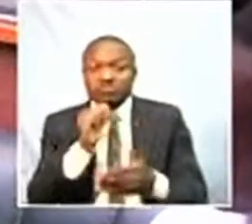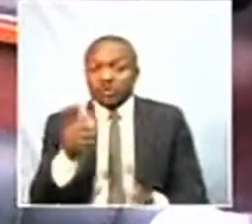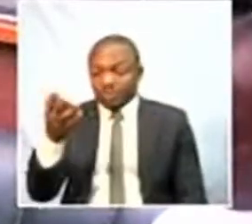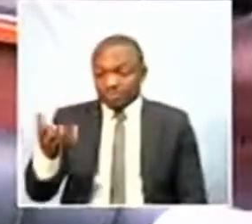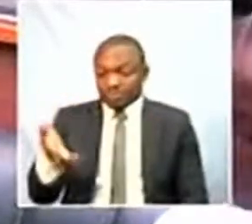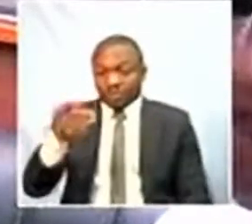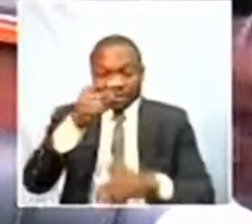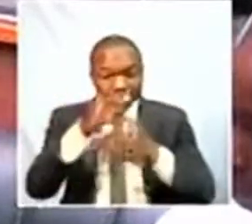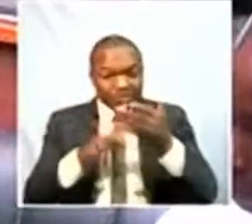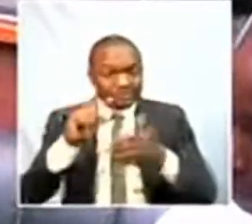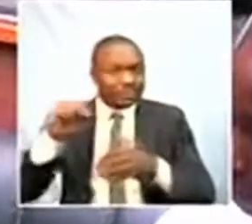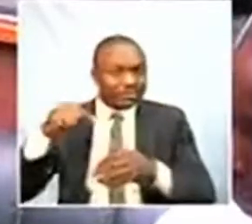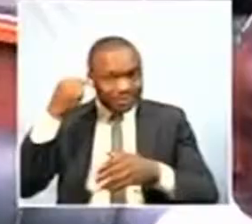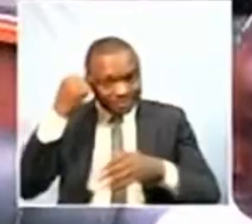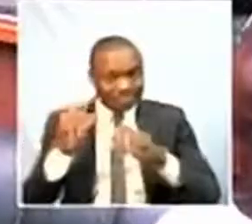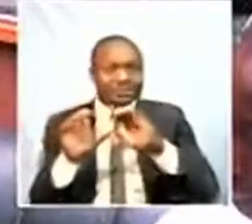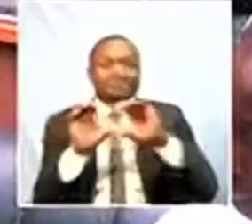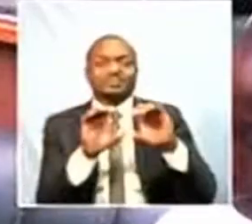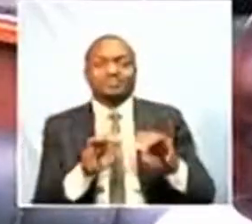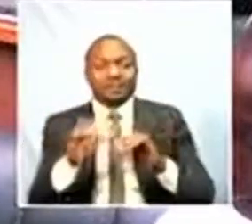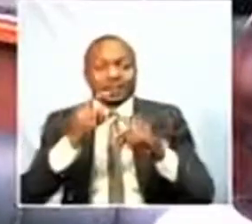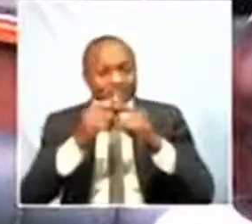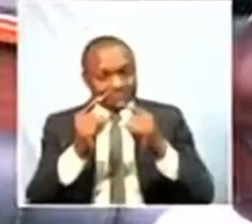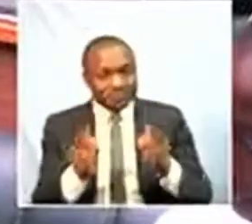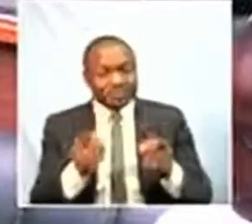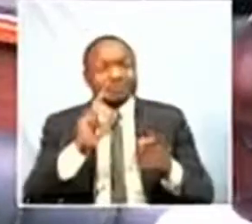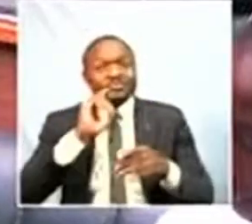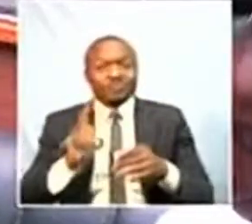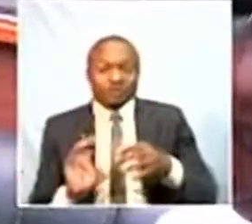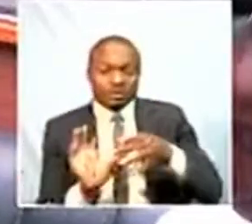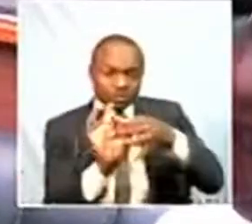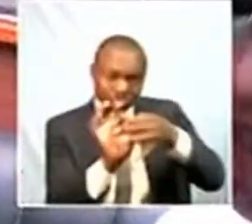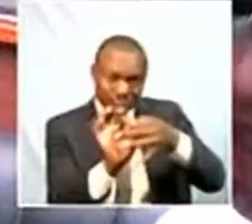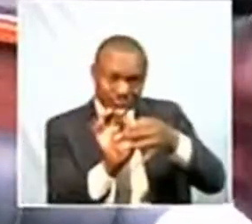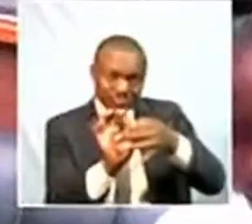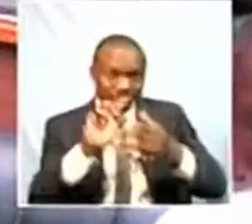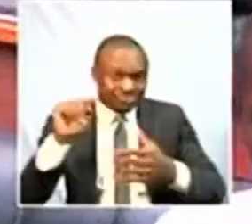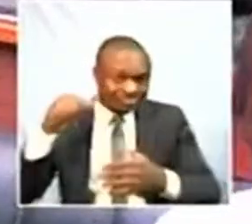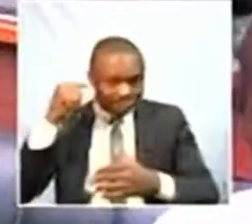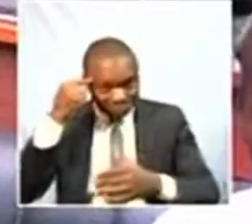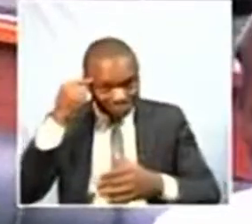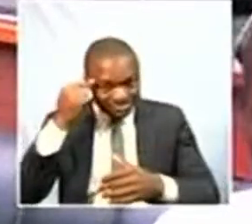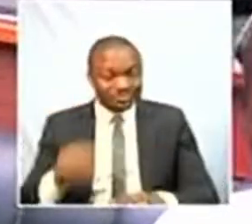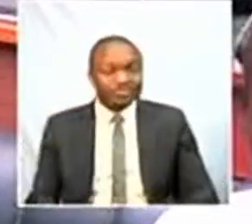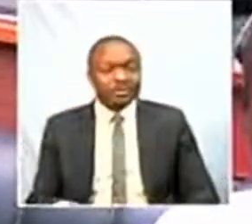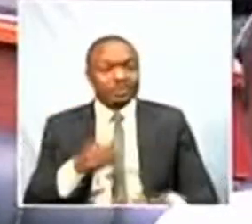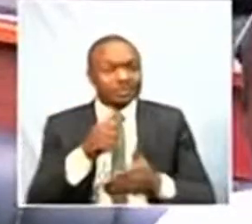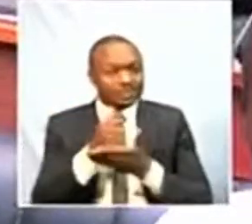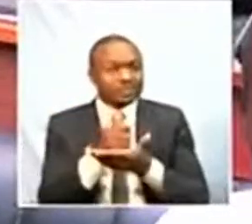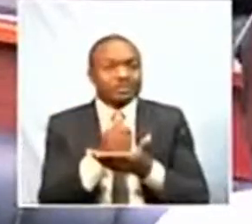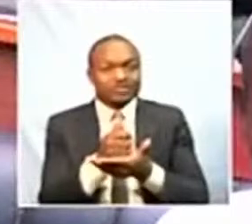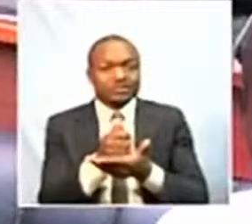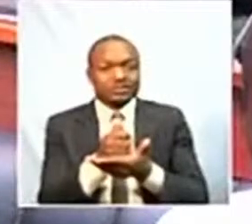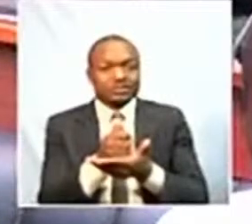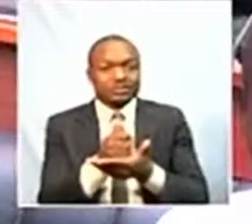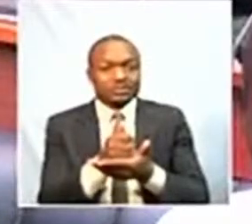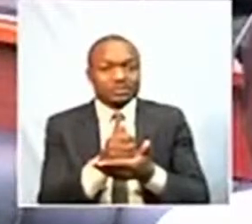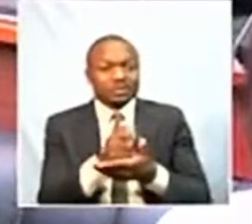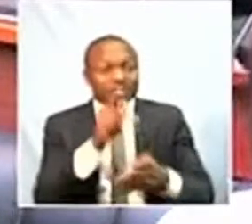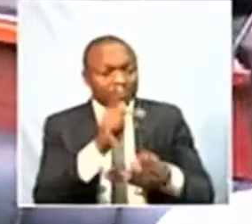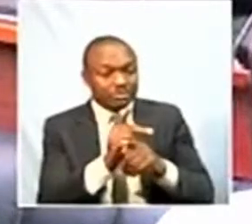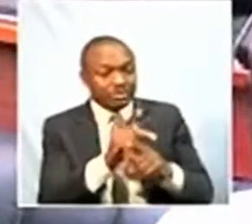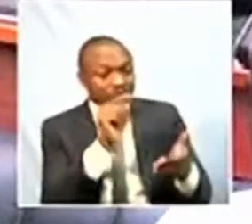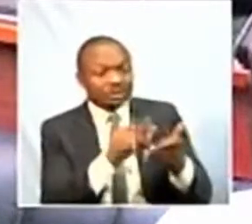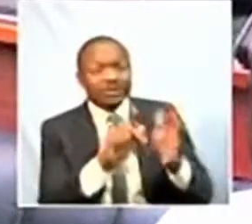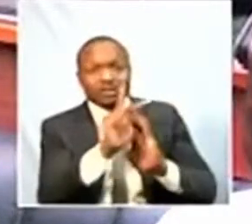the government is already doing, Madam Speaker, but yet let us join them and help to maintain these policies that